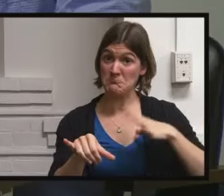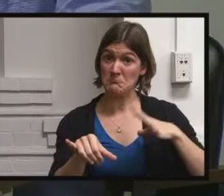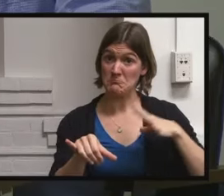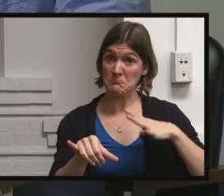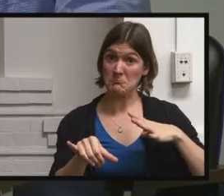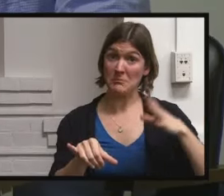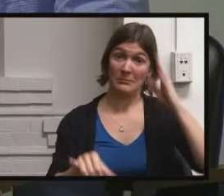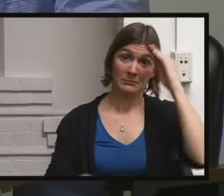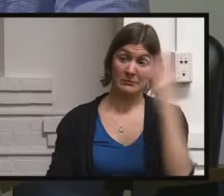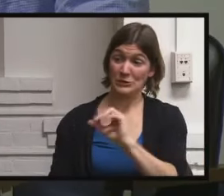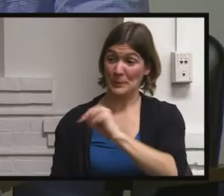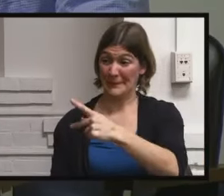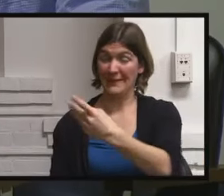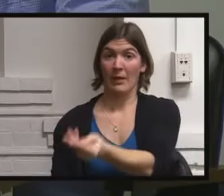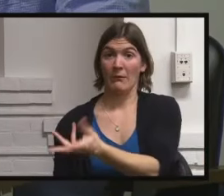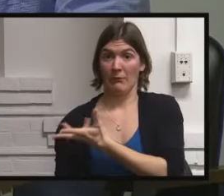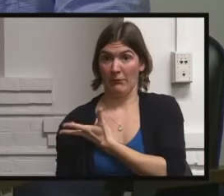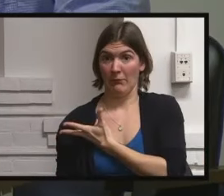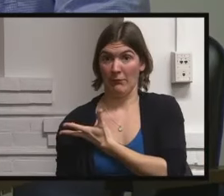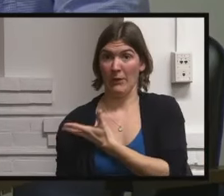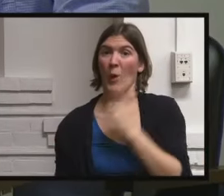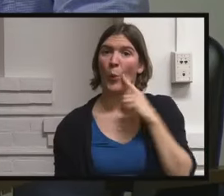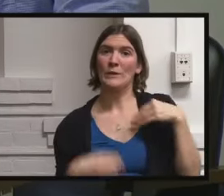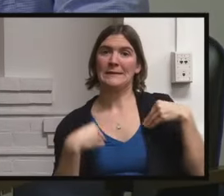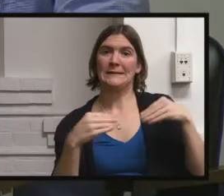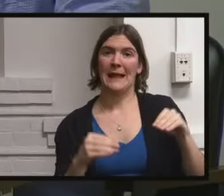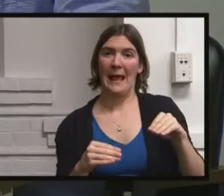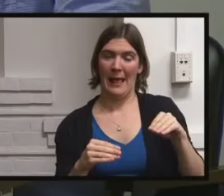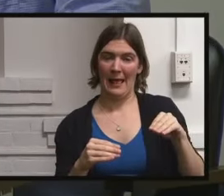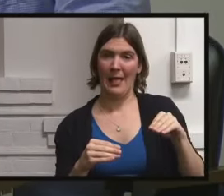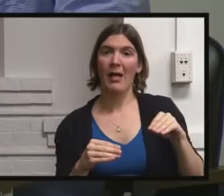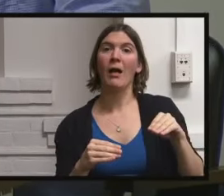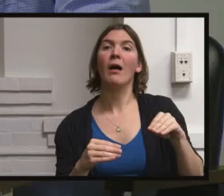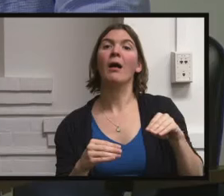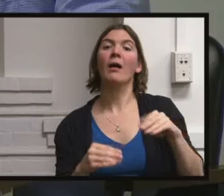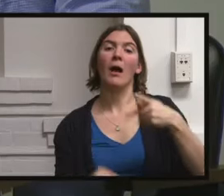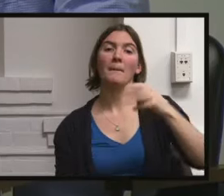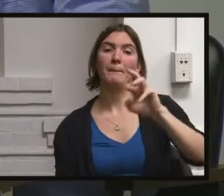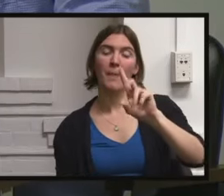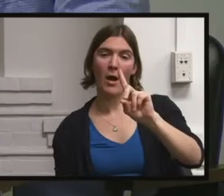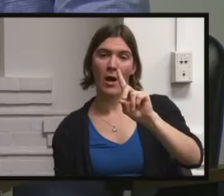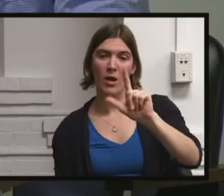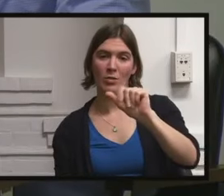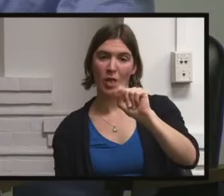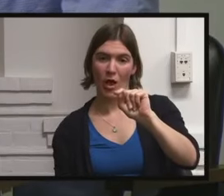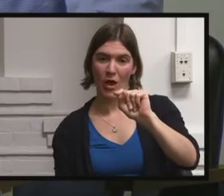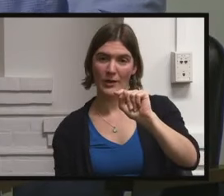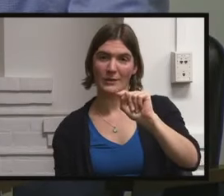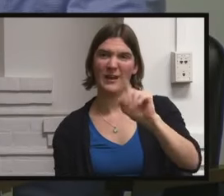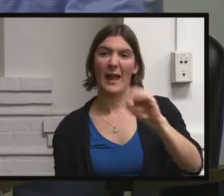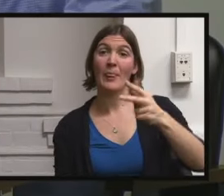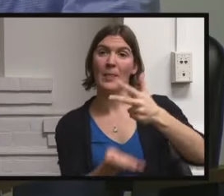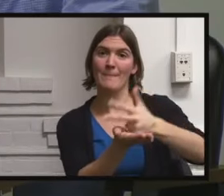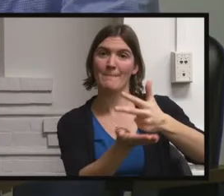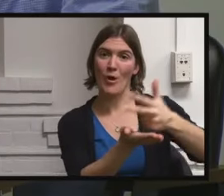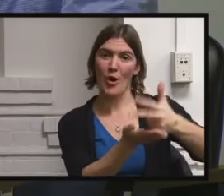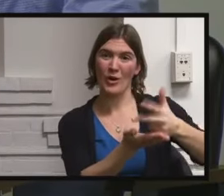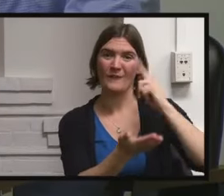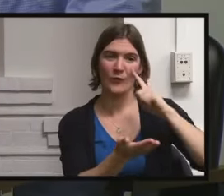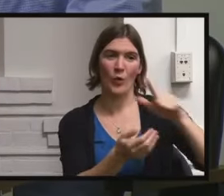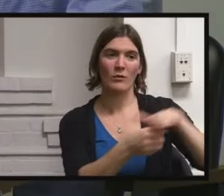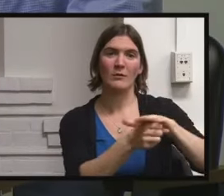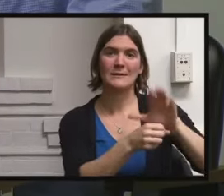its intent to sell lots 2B, the pond lot, and the parking rights on lot